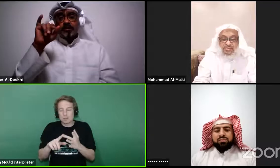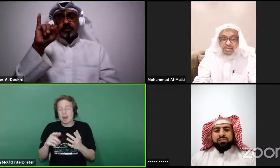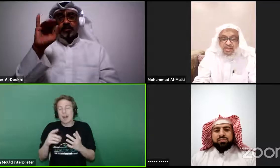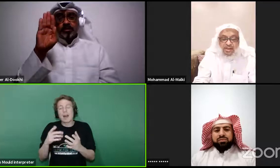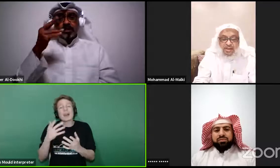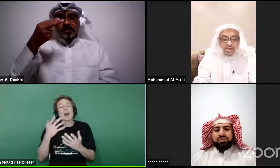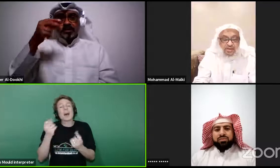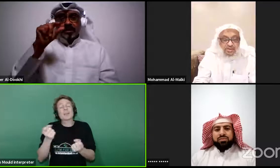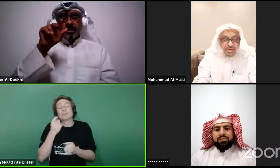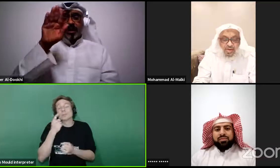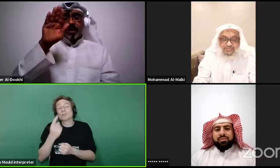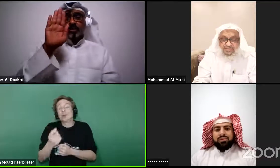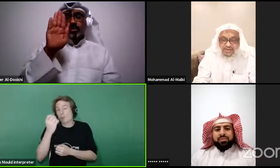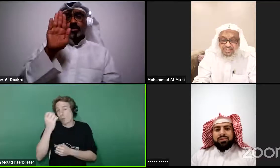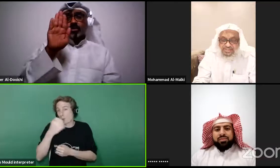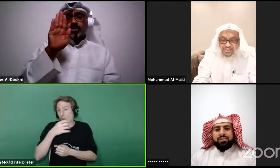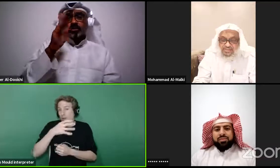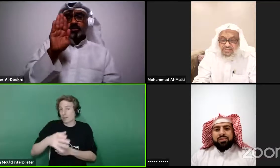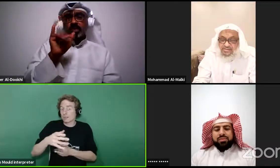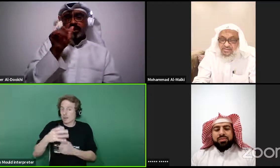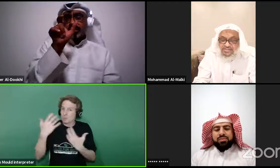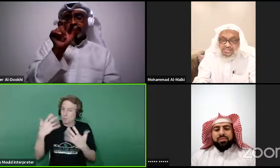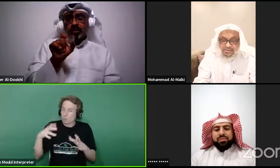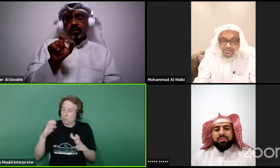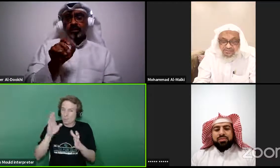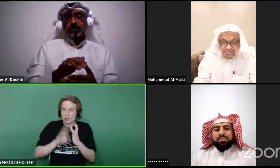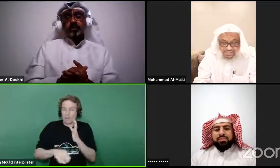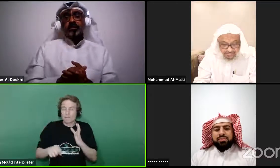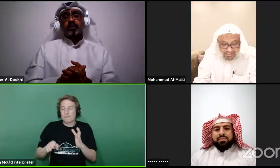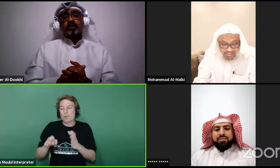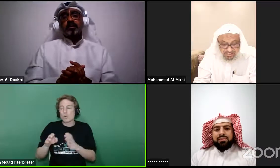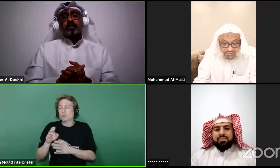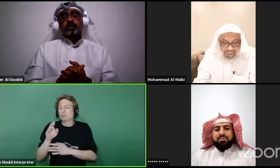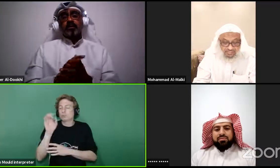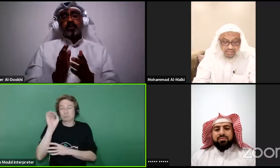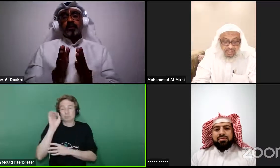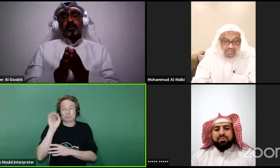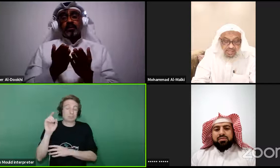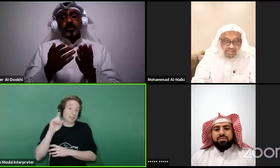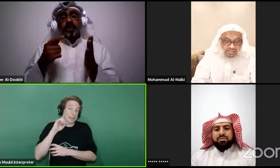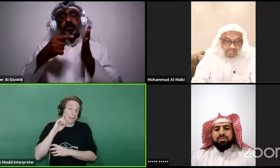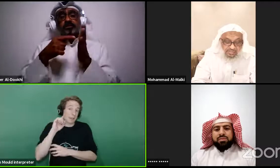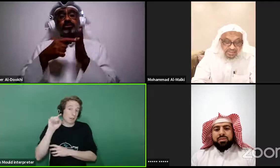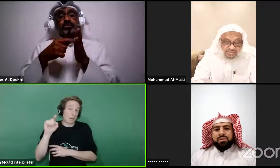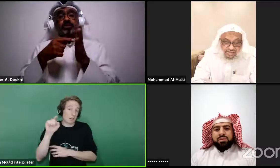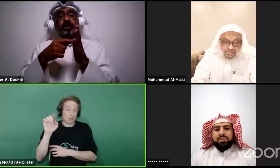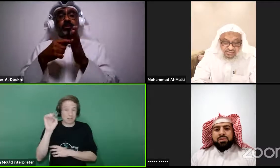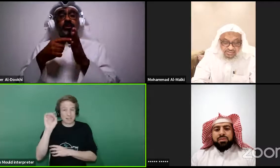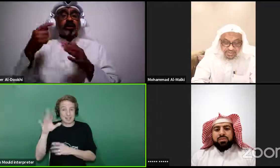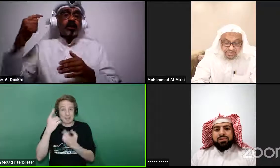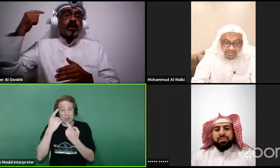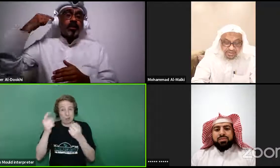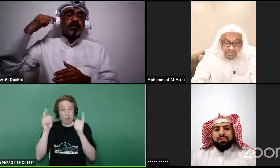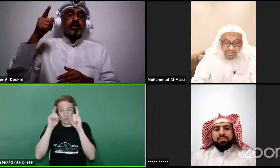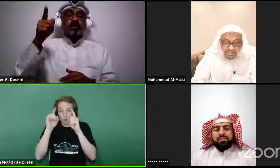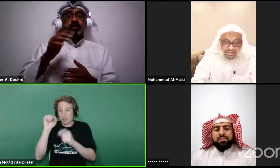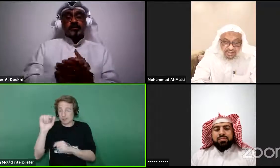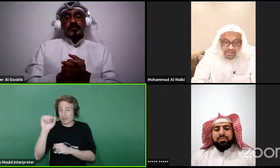from Qur'an faculty in Islamic University in Medina. His topic is going to